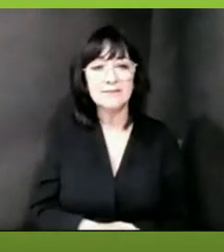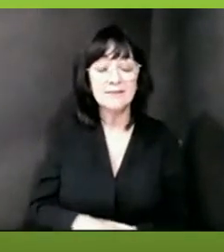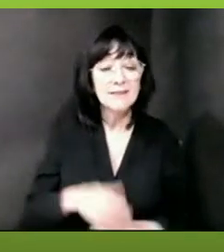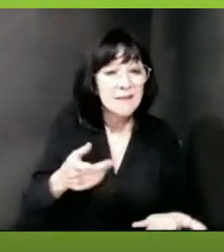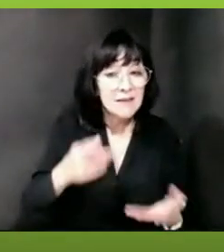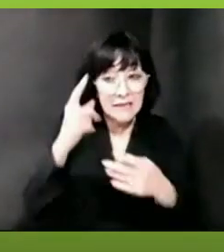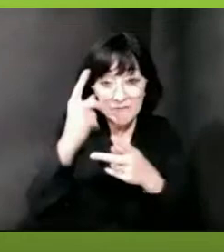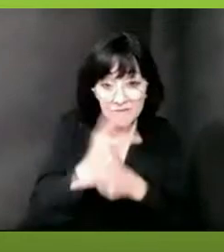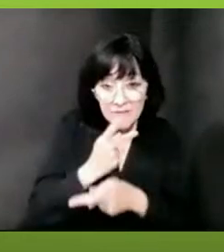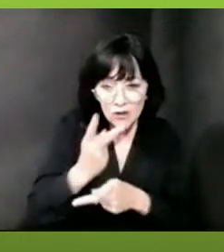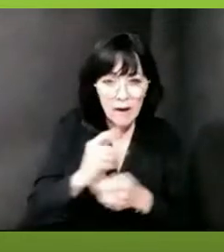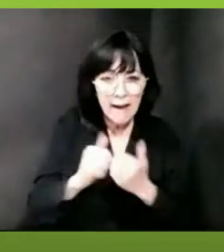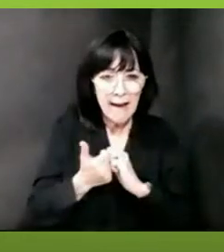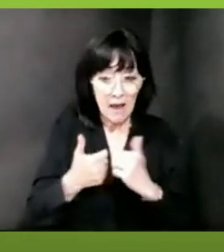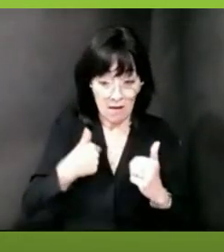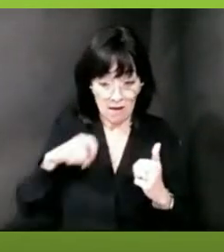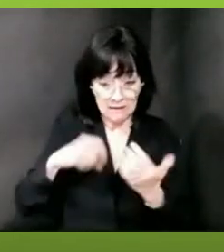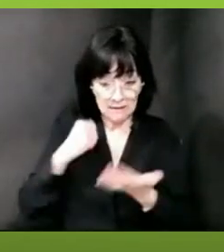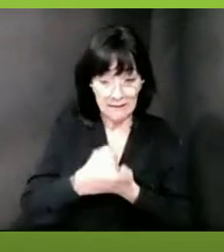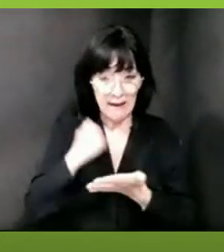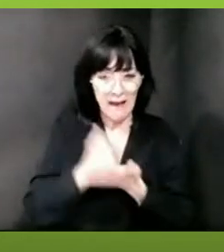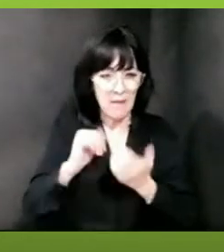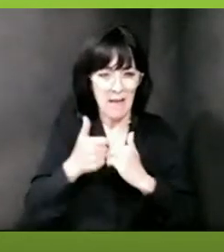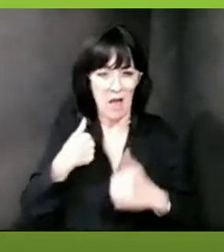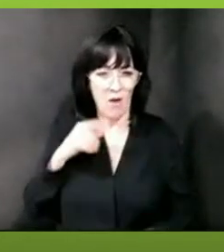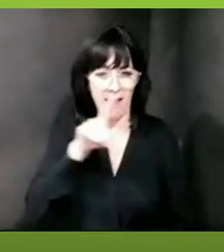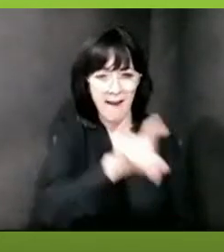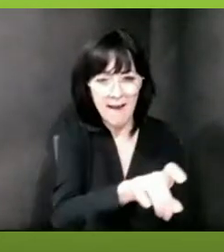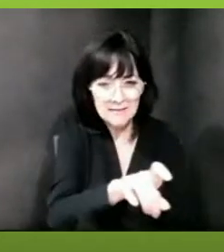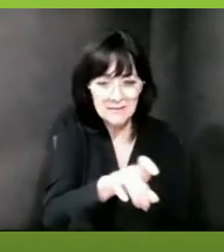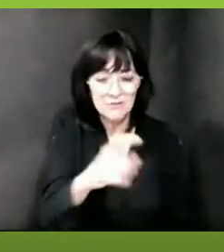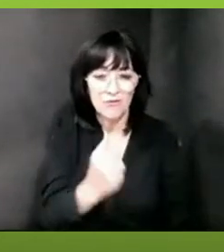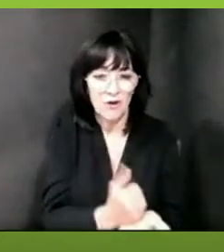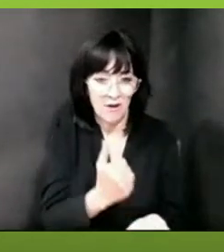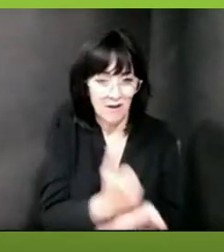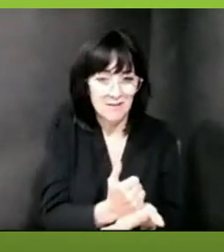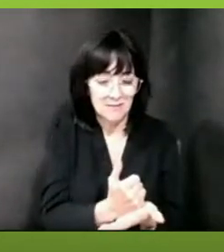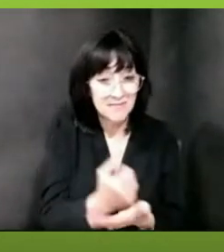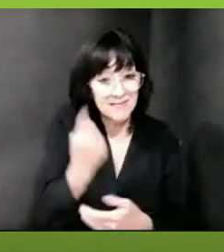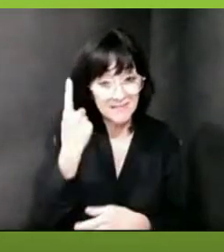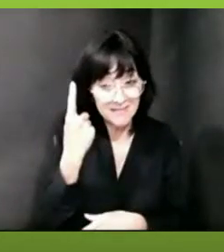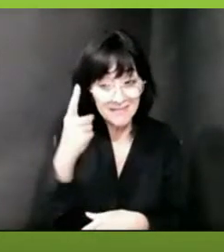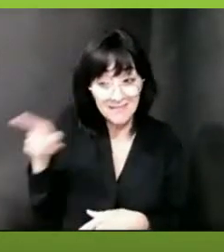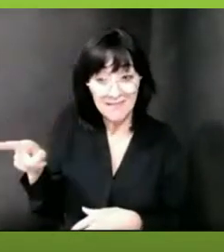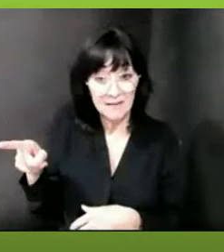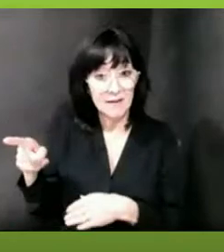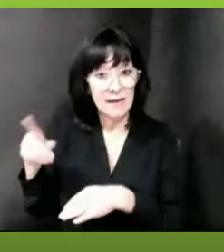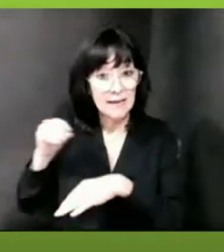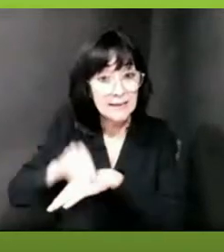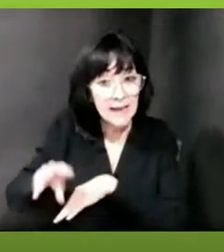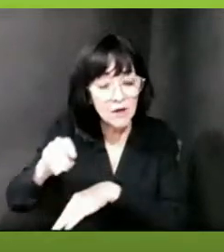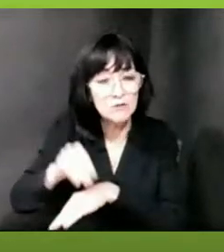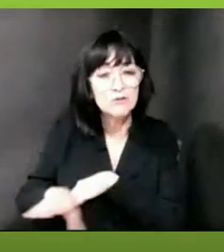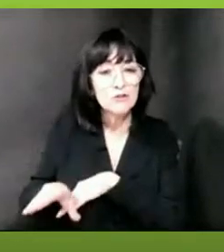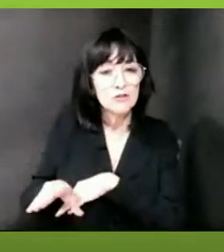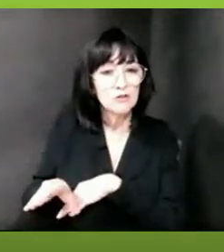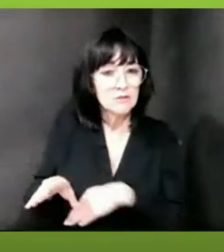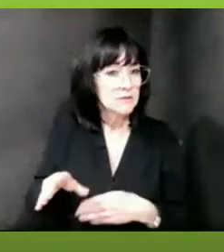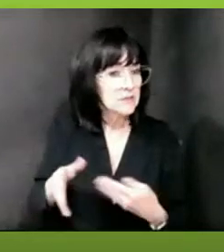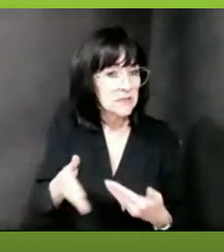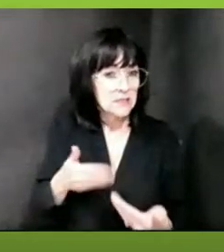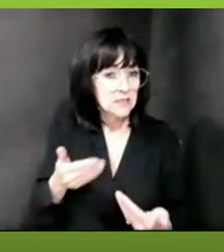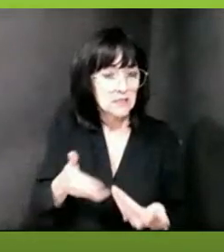when you're around your friends, your teachers, your guidance counselors, and all the resources you need, it can be very easy to